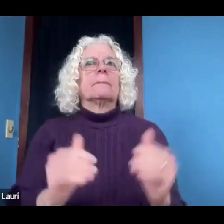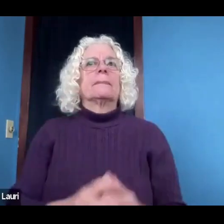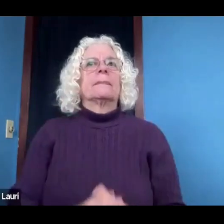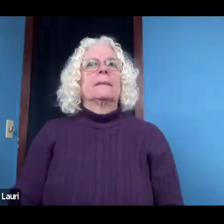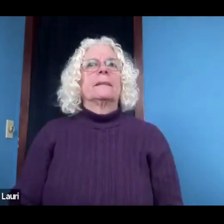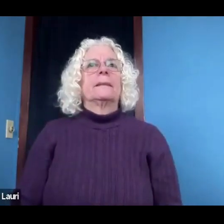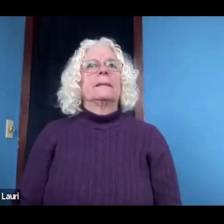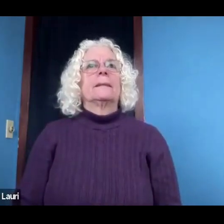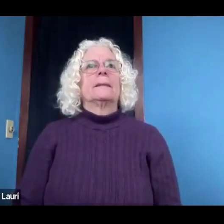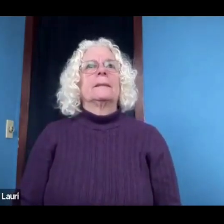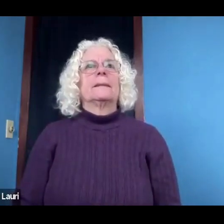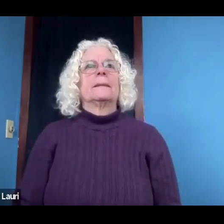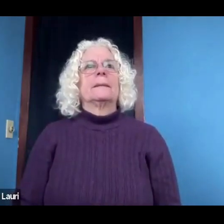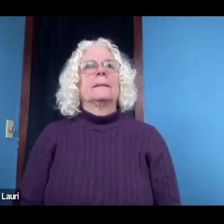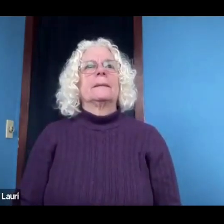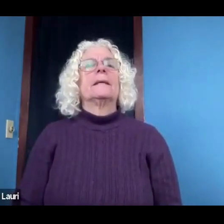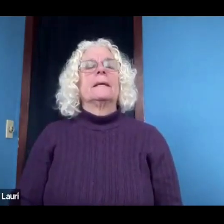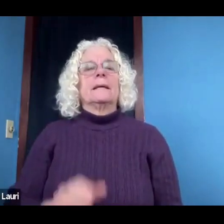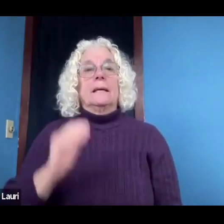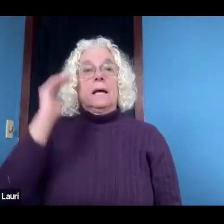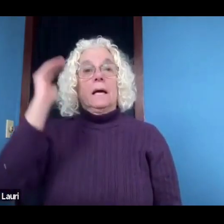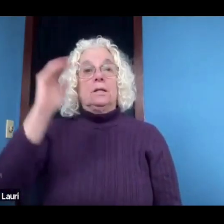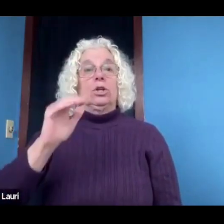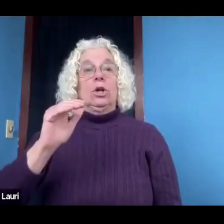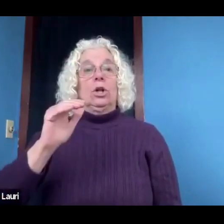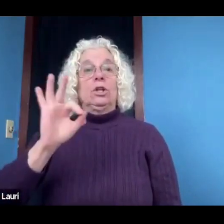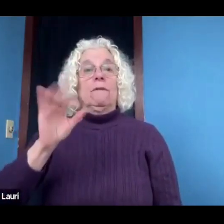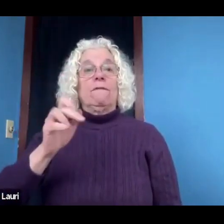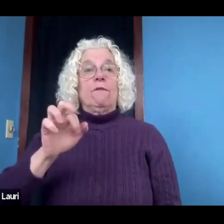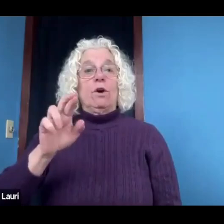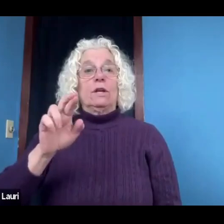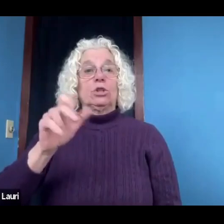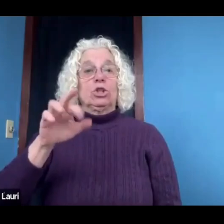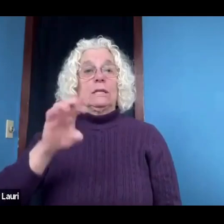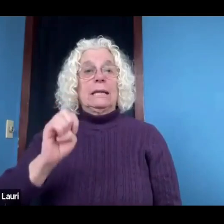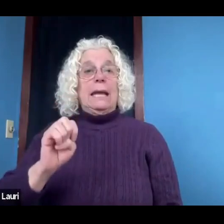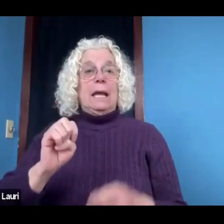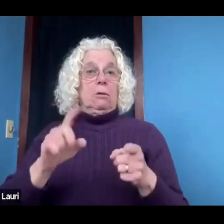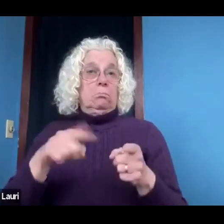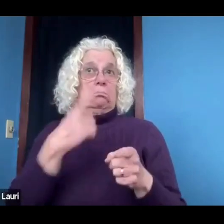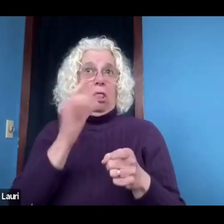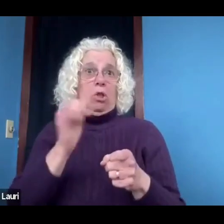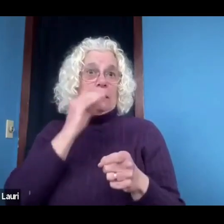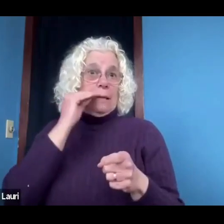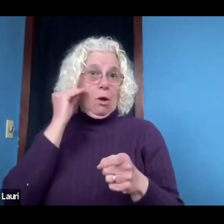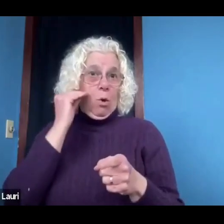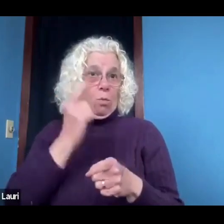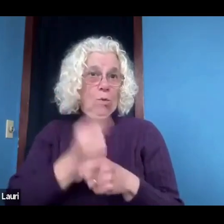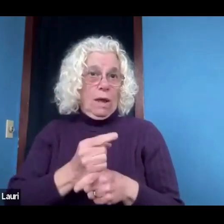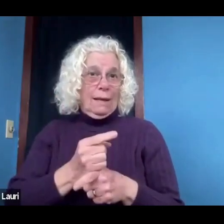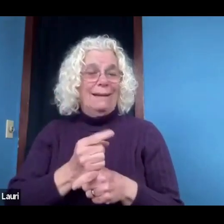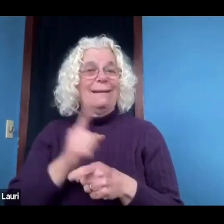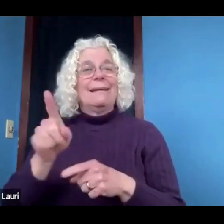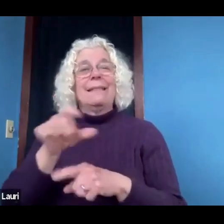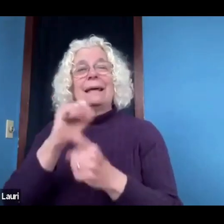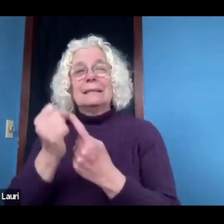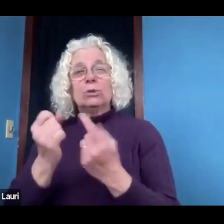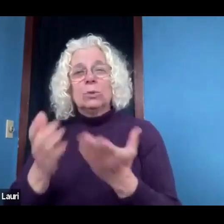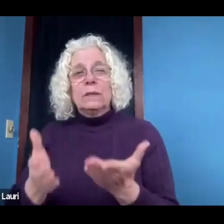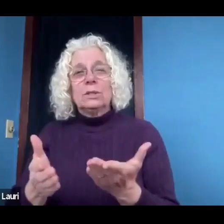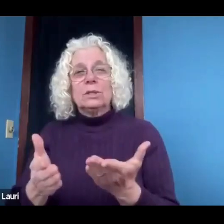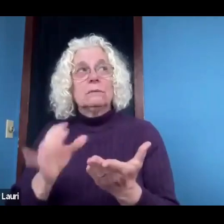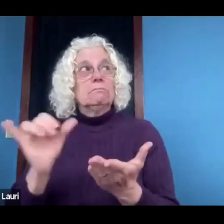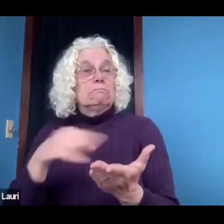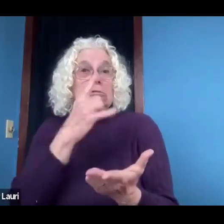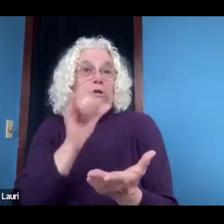So another option is adult foster care. Adult foster care is a very home-like setting. When you live in adult foster care, it's like living